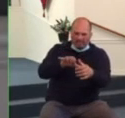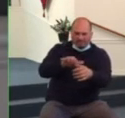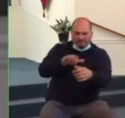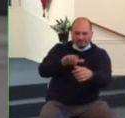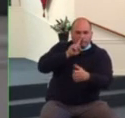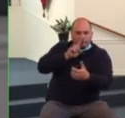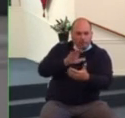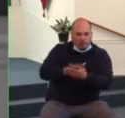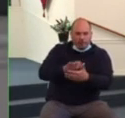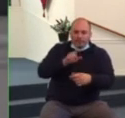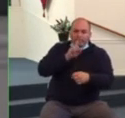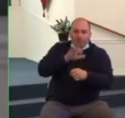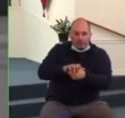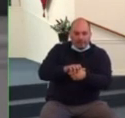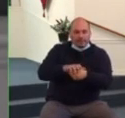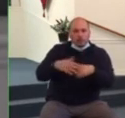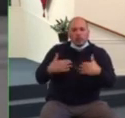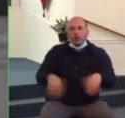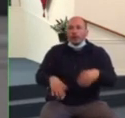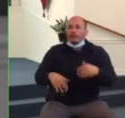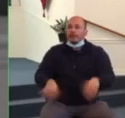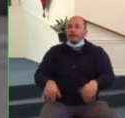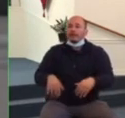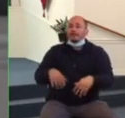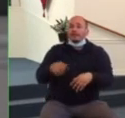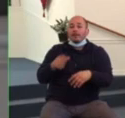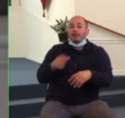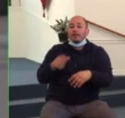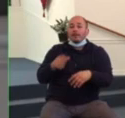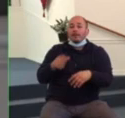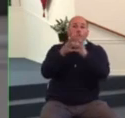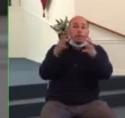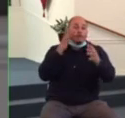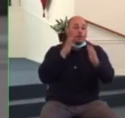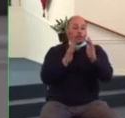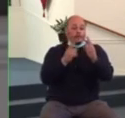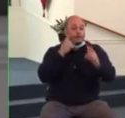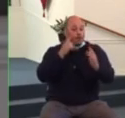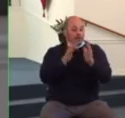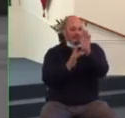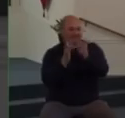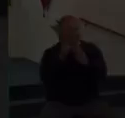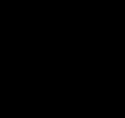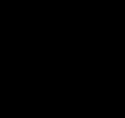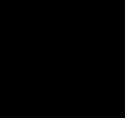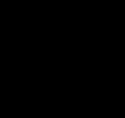our Lord. We praise you today, dear God, in Jesus' name, amen.